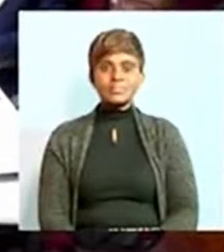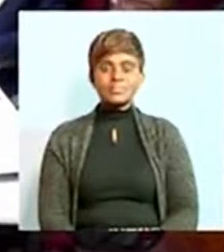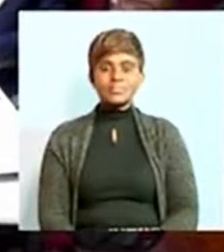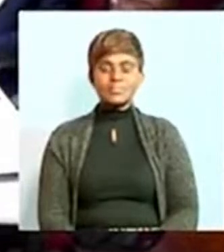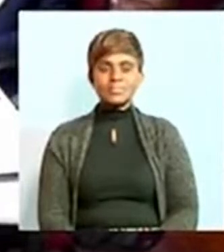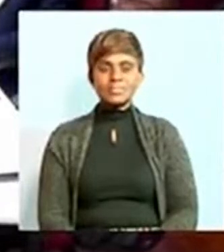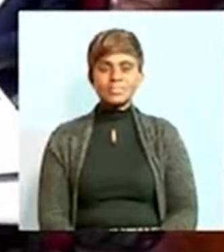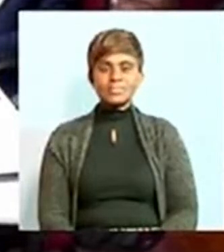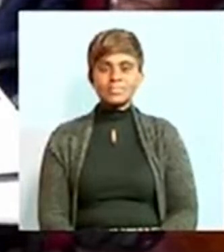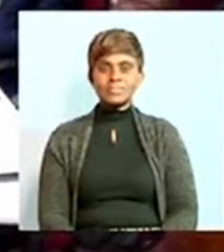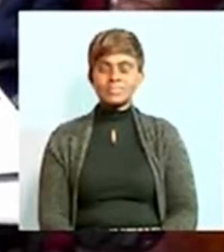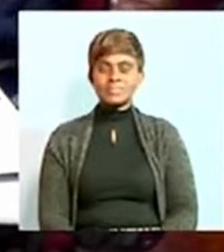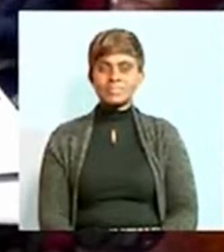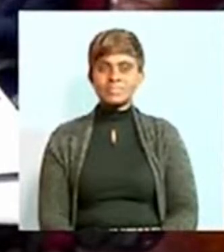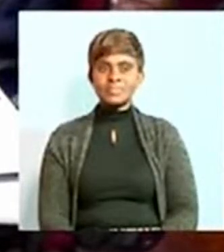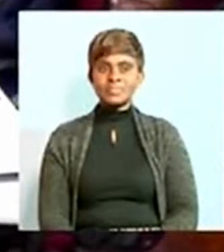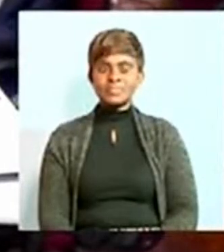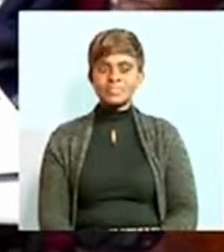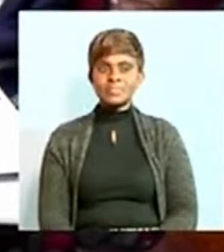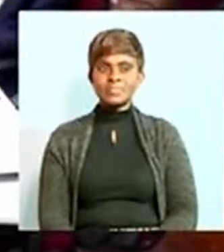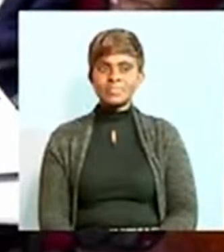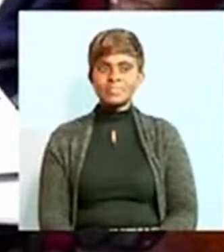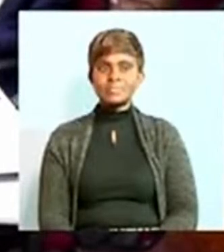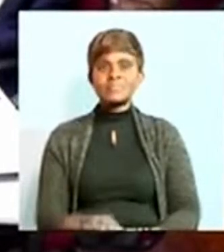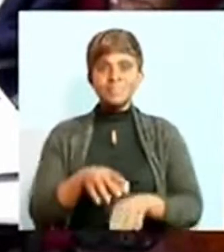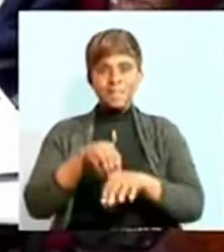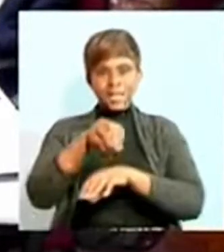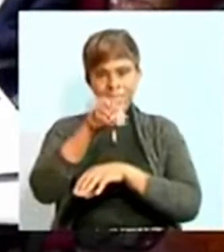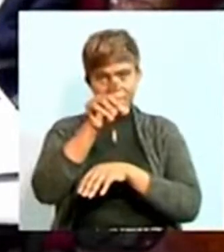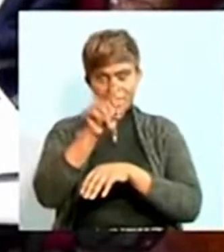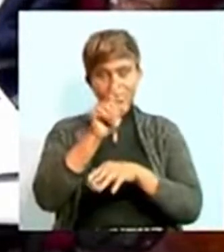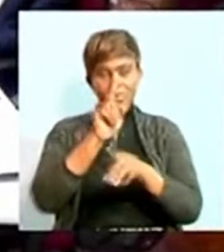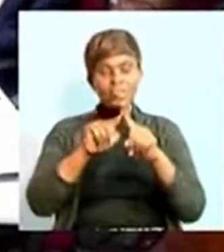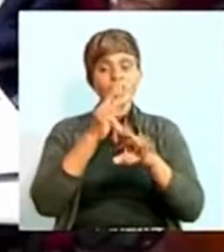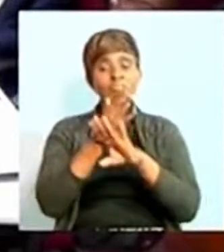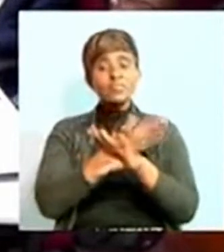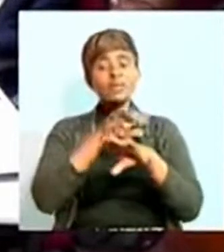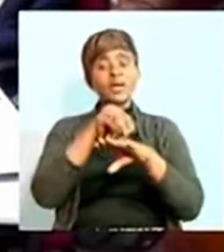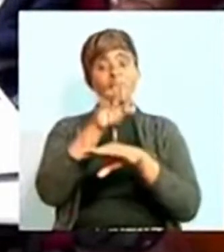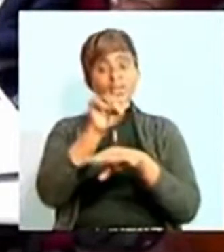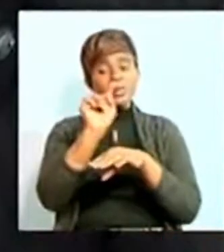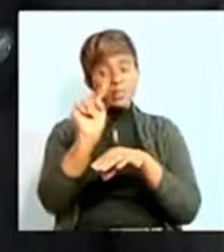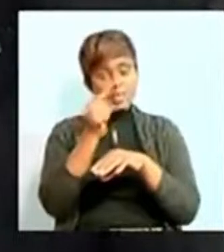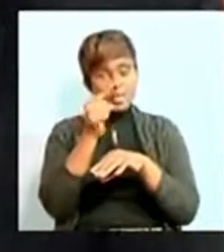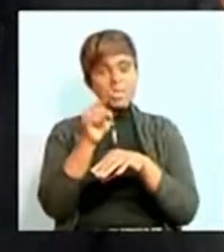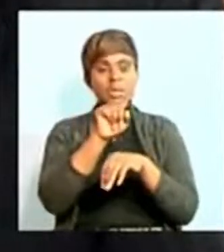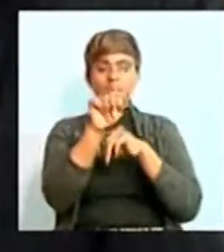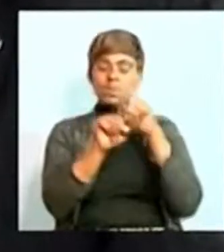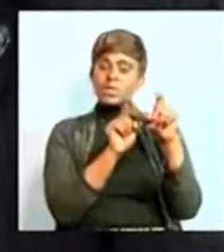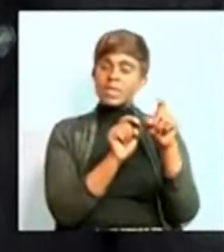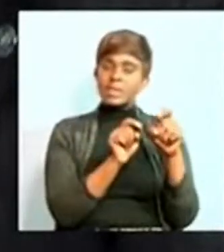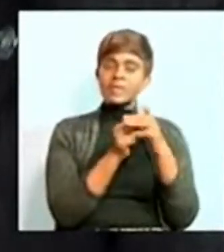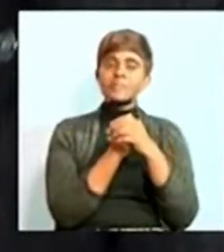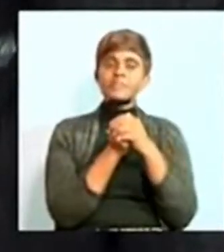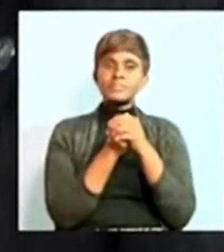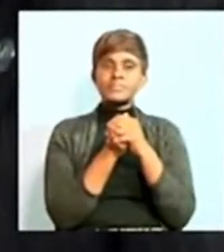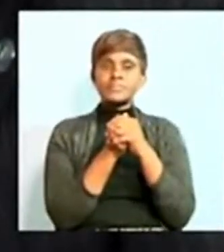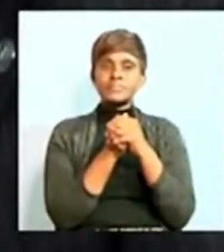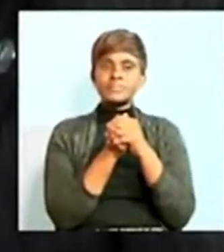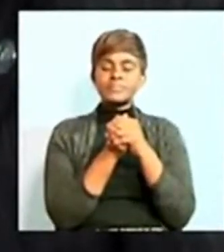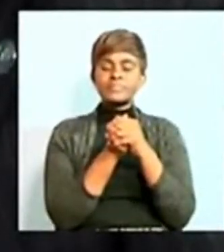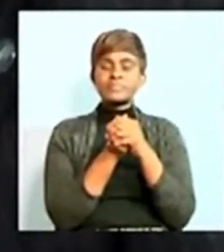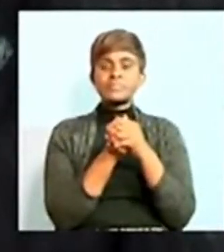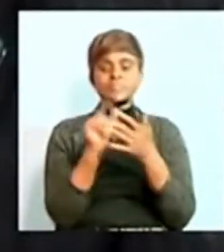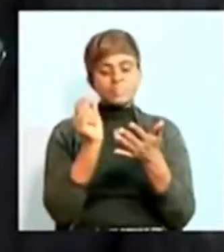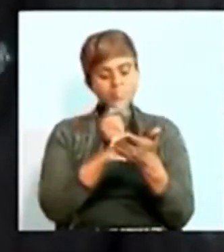Thank you. Because she's going to cancel you to give you advice. But before the advice, first we query. Where is